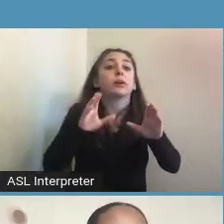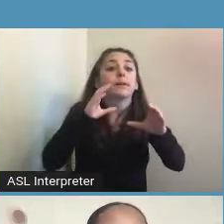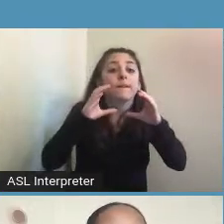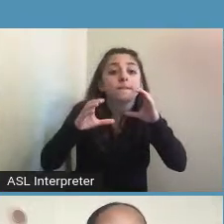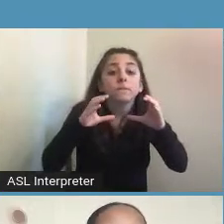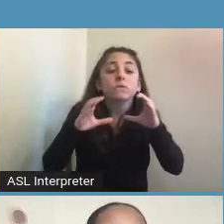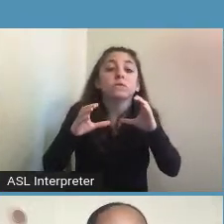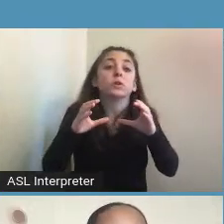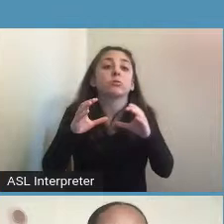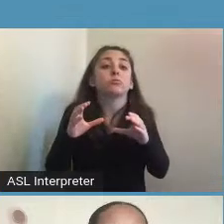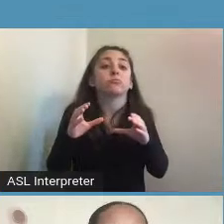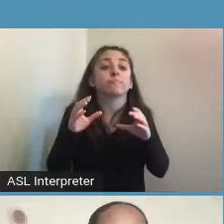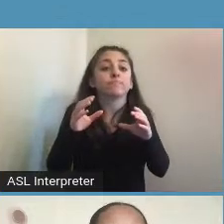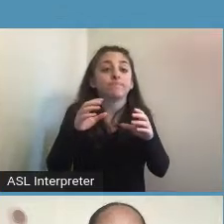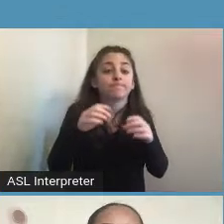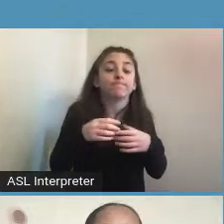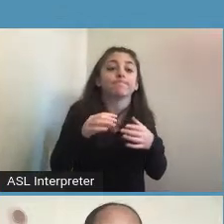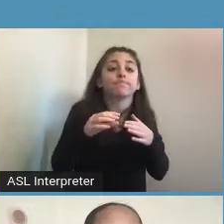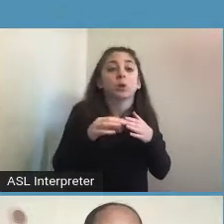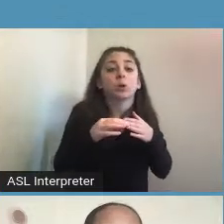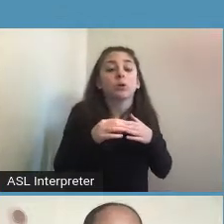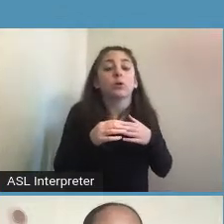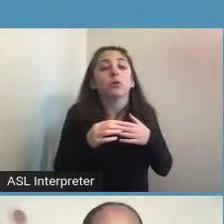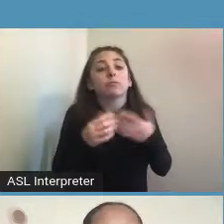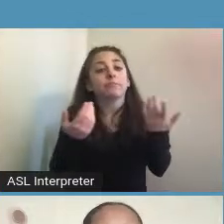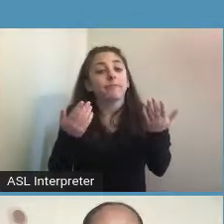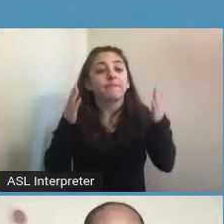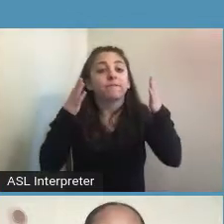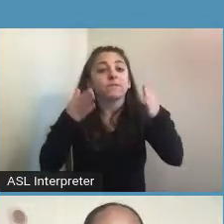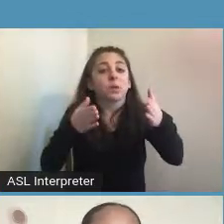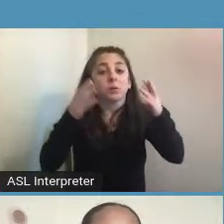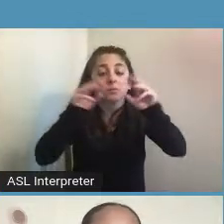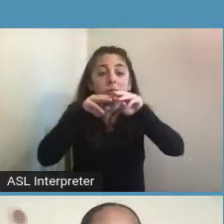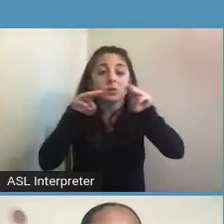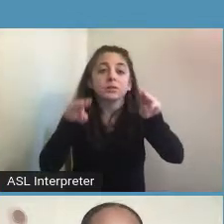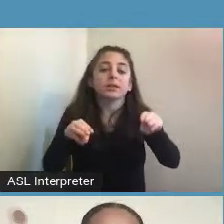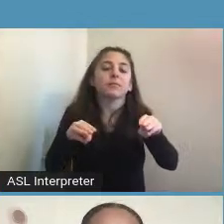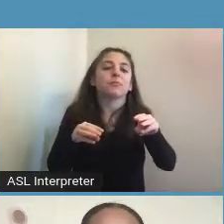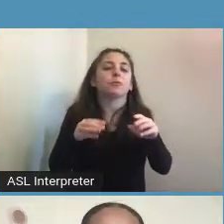but I also love to remind people that we are also